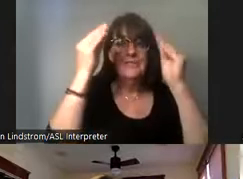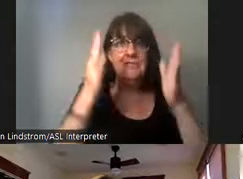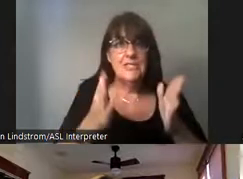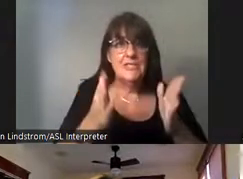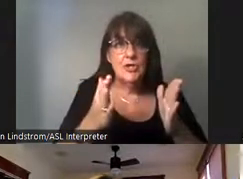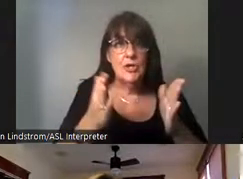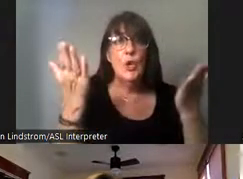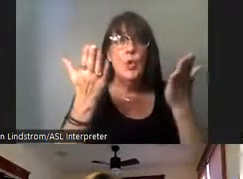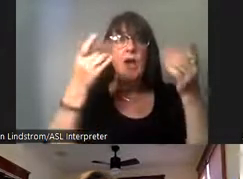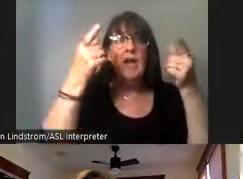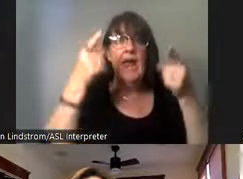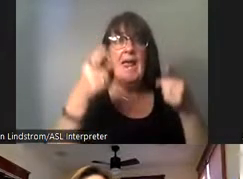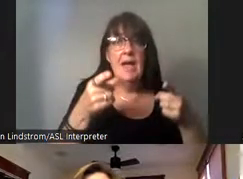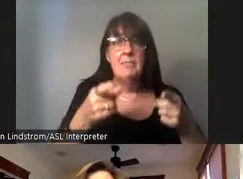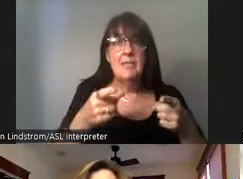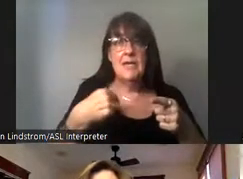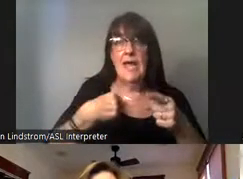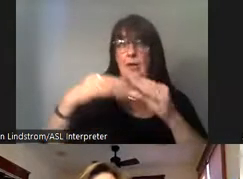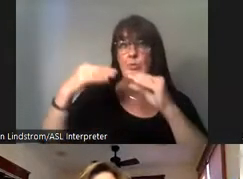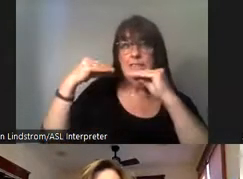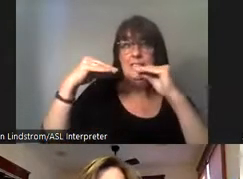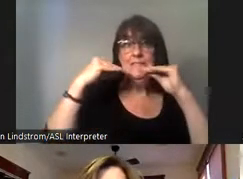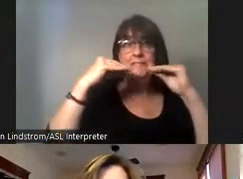was I would teach the